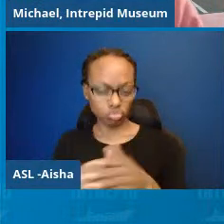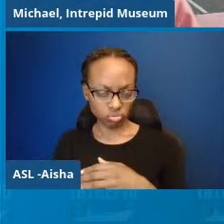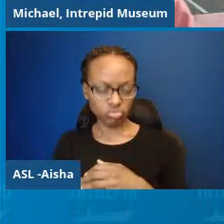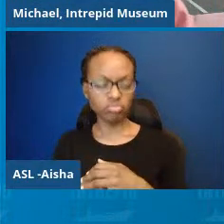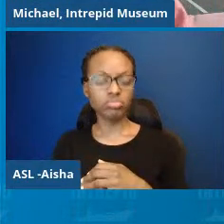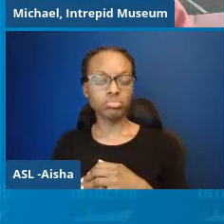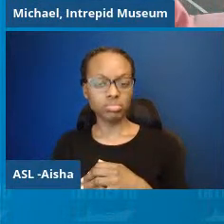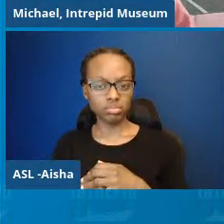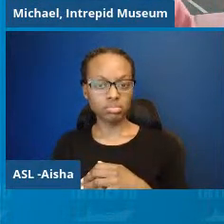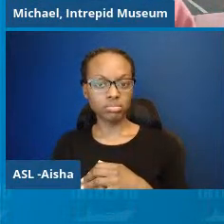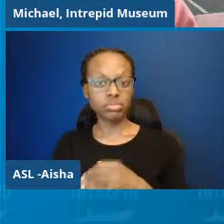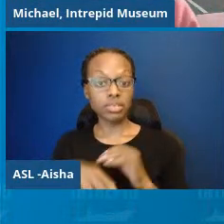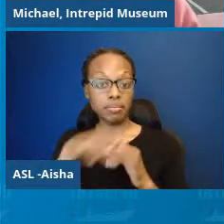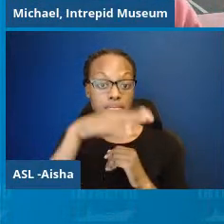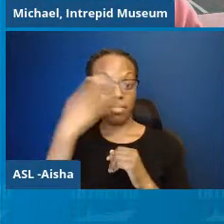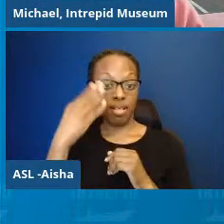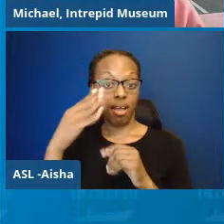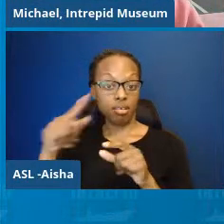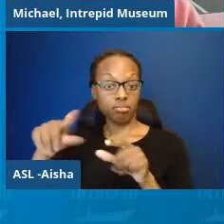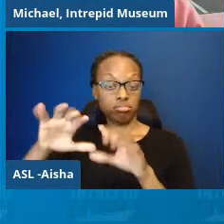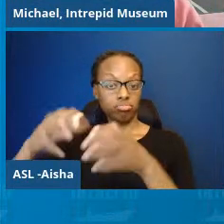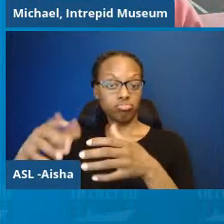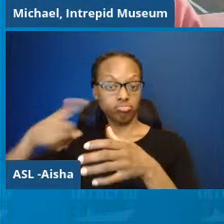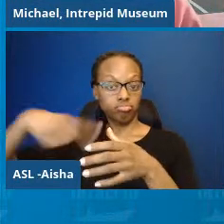They were Black sailors who